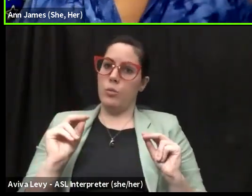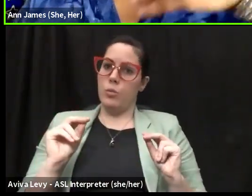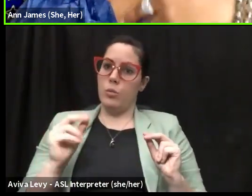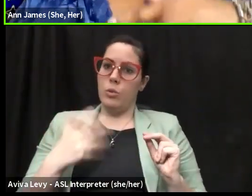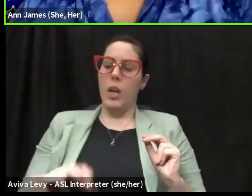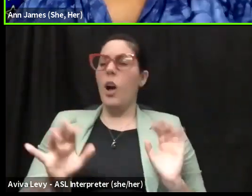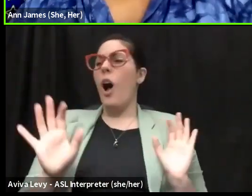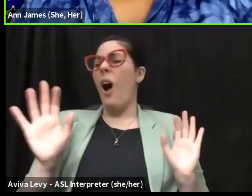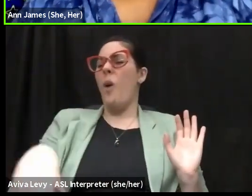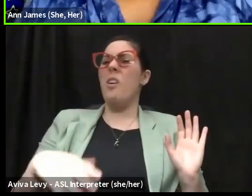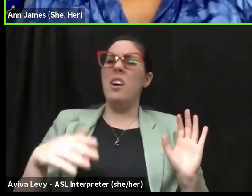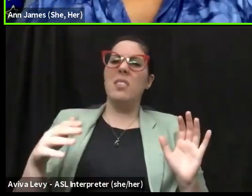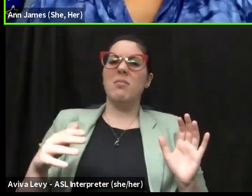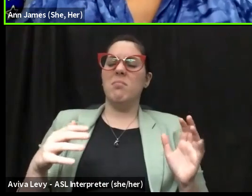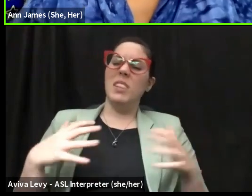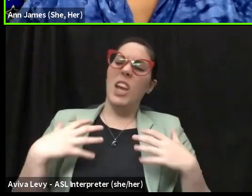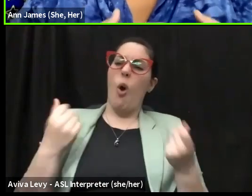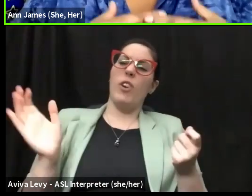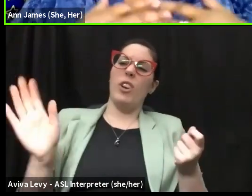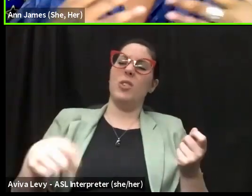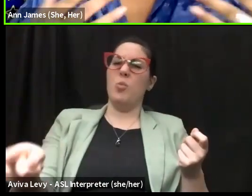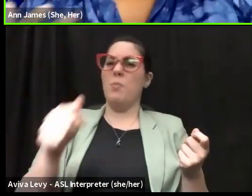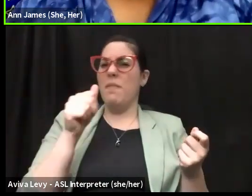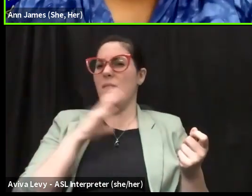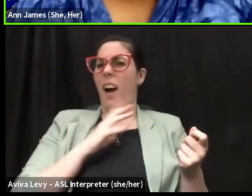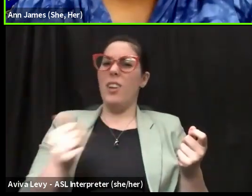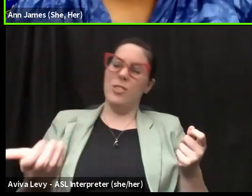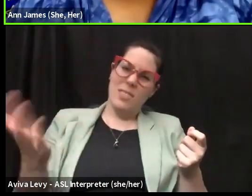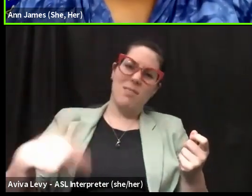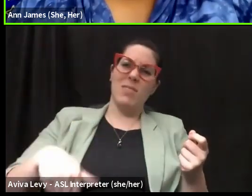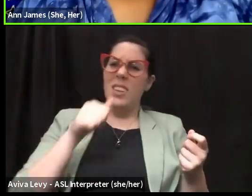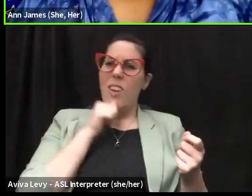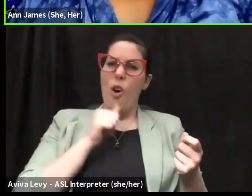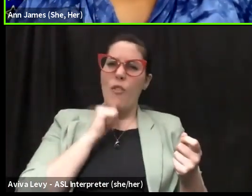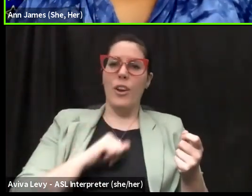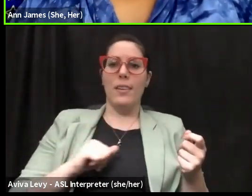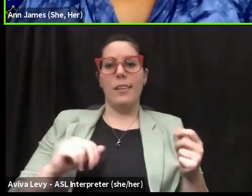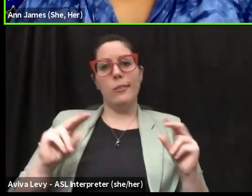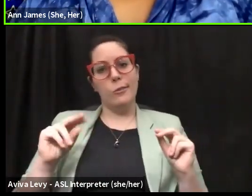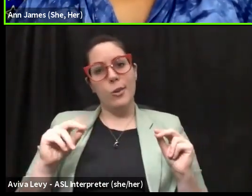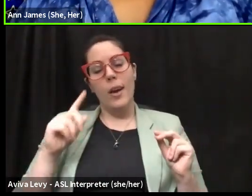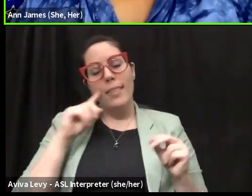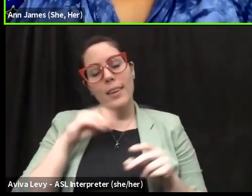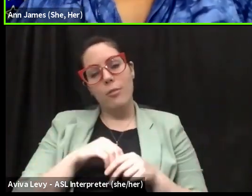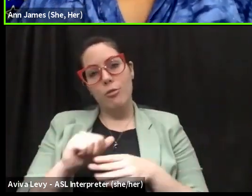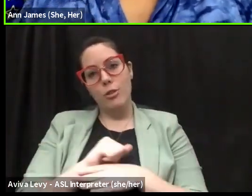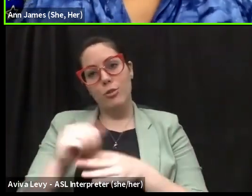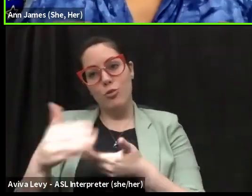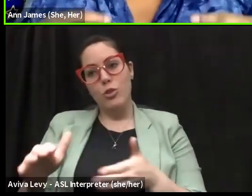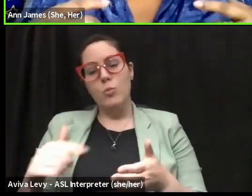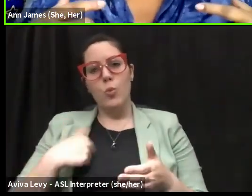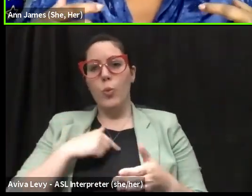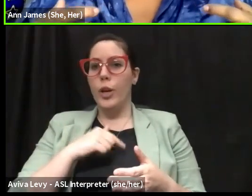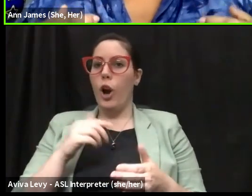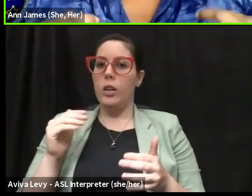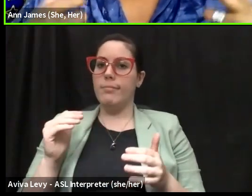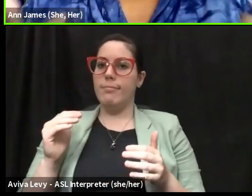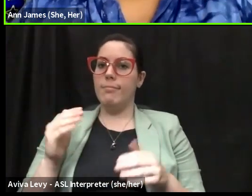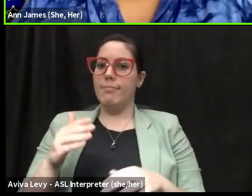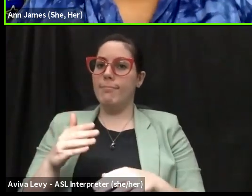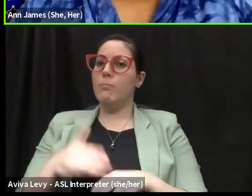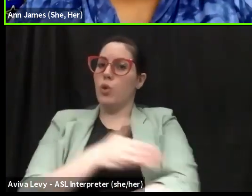oh, get over it, you'll be fine. I think we're beyond that in the rehearsal room and in the rehearsal process. I think we